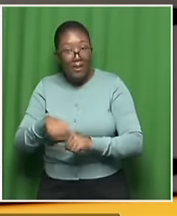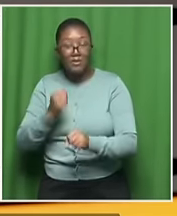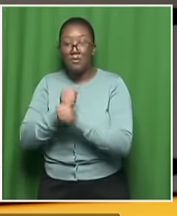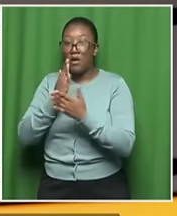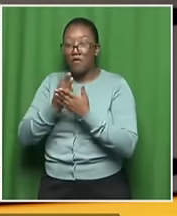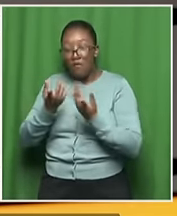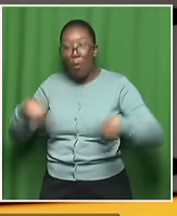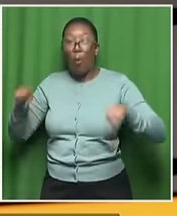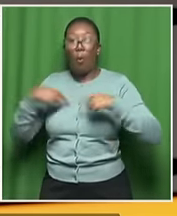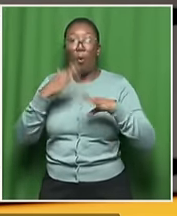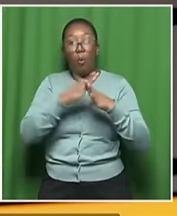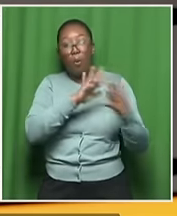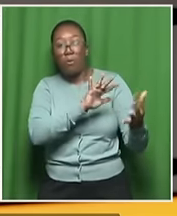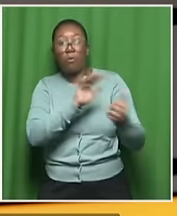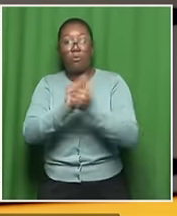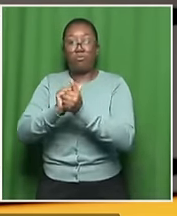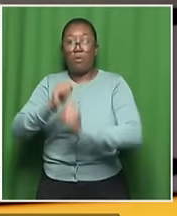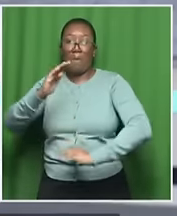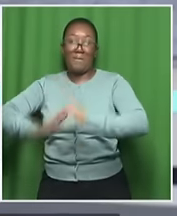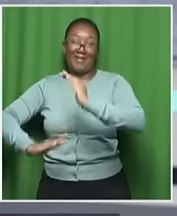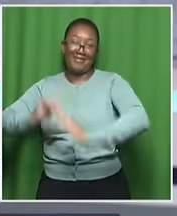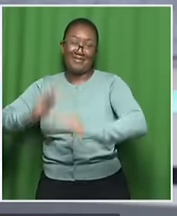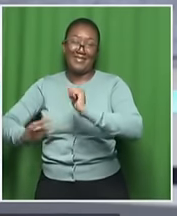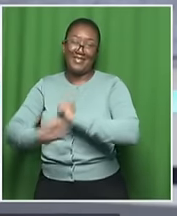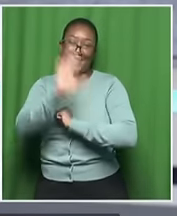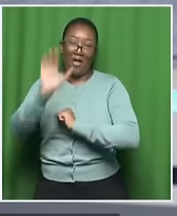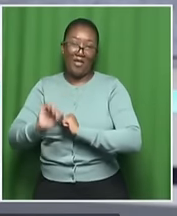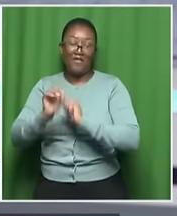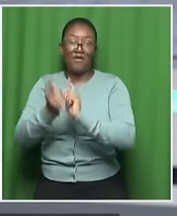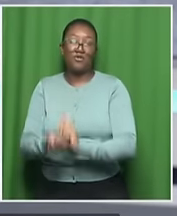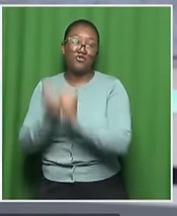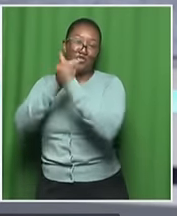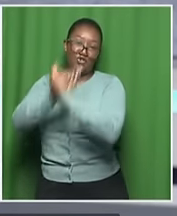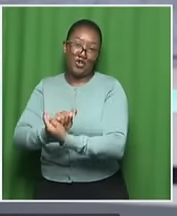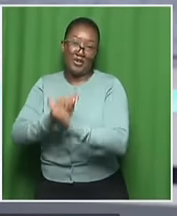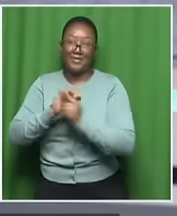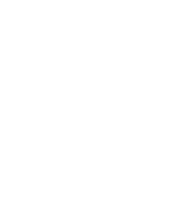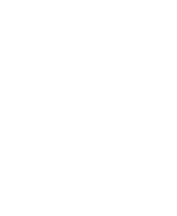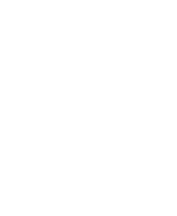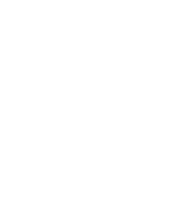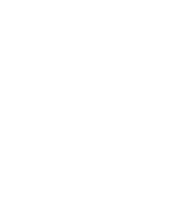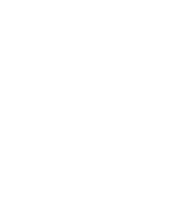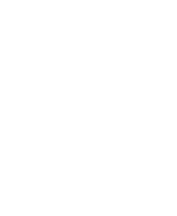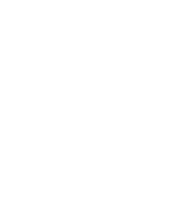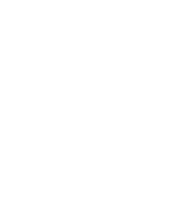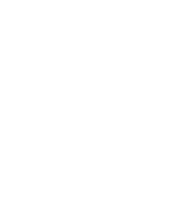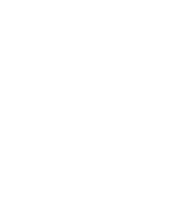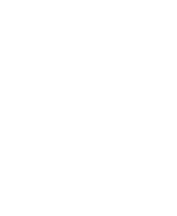rebuild South Africa. All right. We have to leave it there. Dr. Pieter Groenewald, thank you so much.